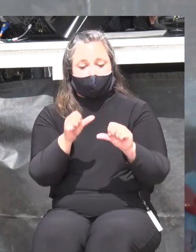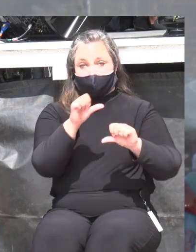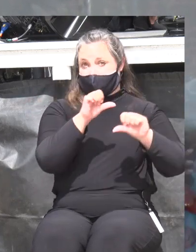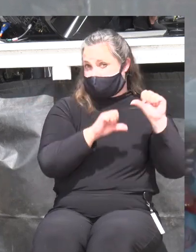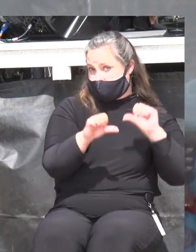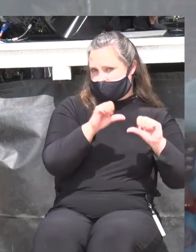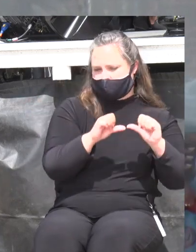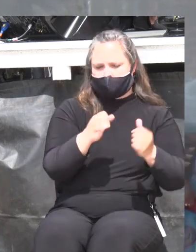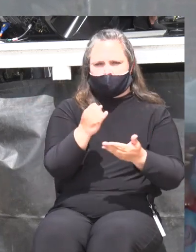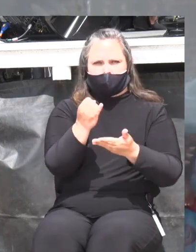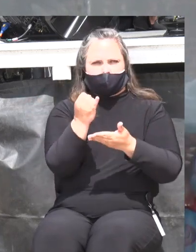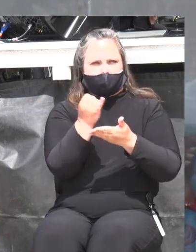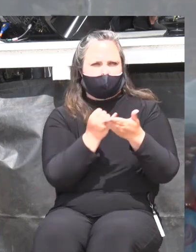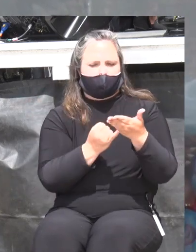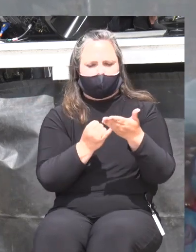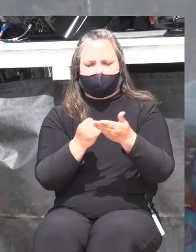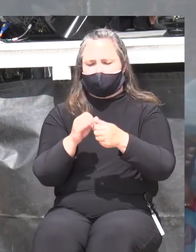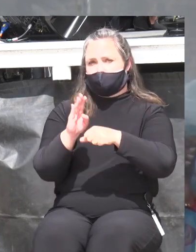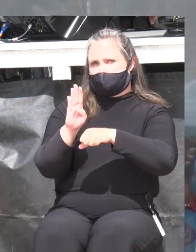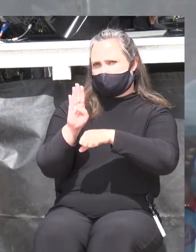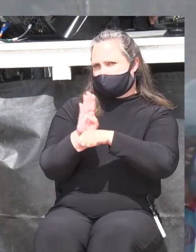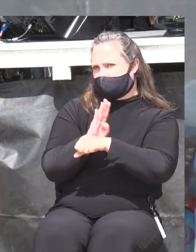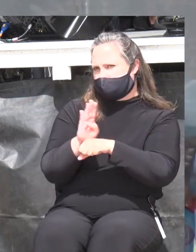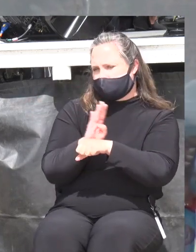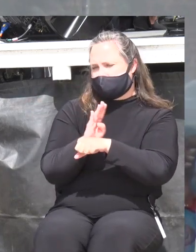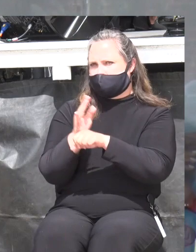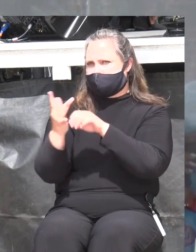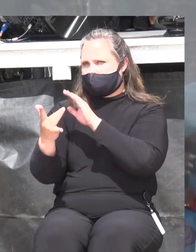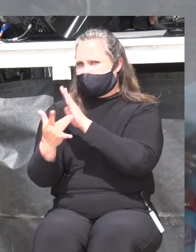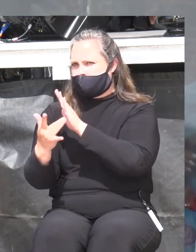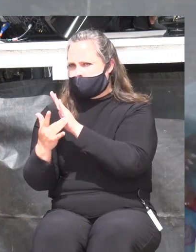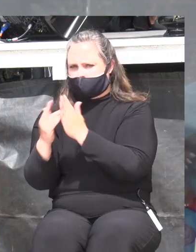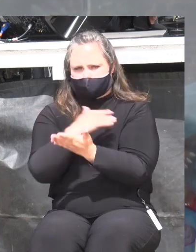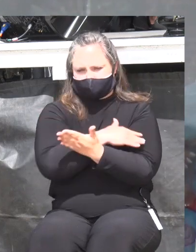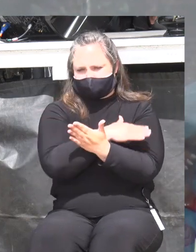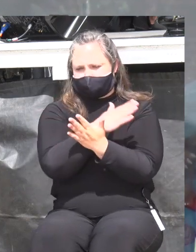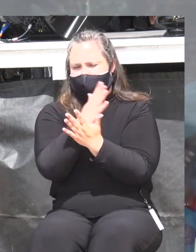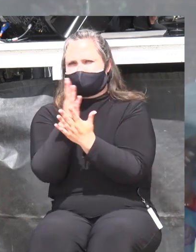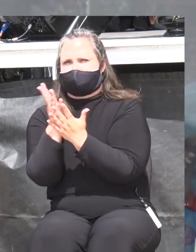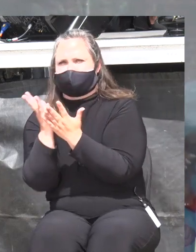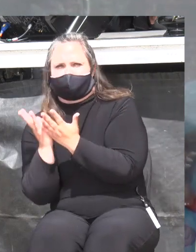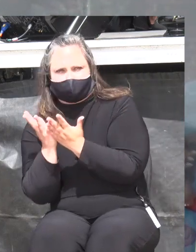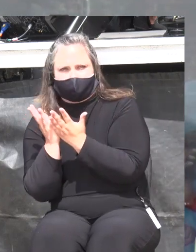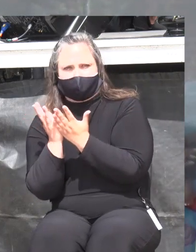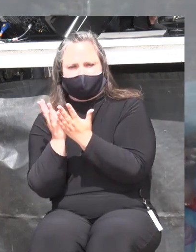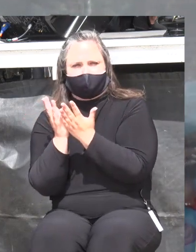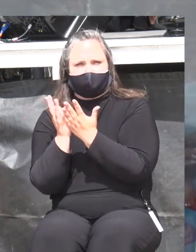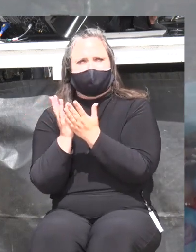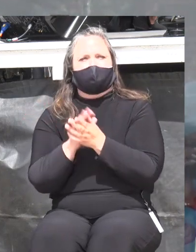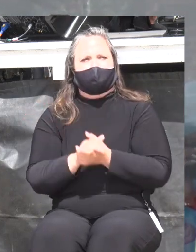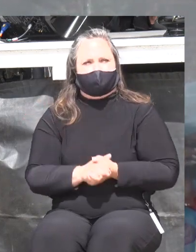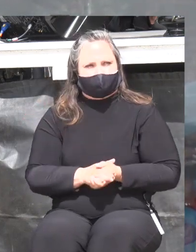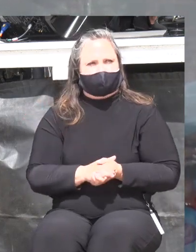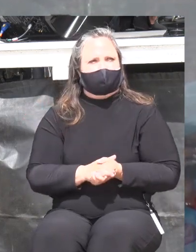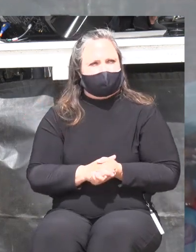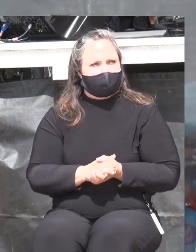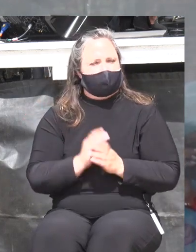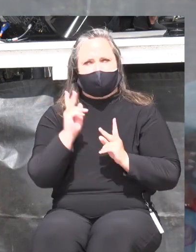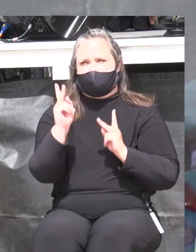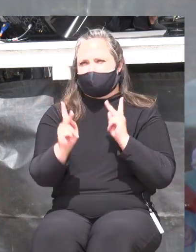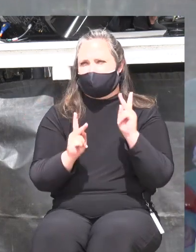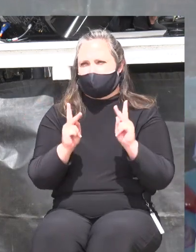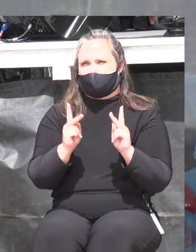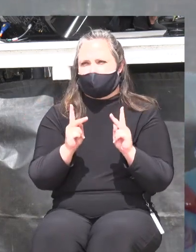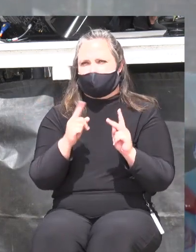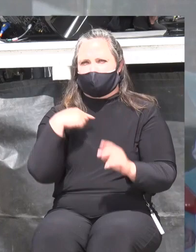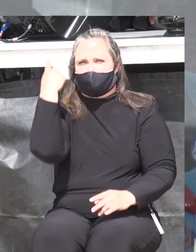in the arts, in business, in technology, in every field of human endeavor. People who look like